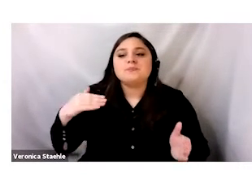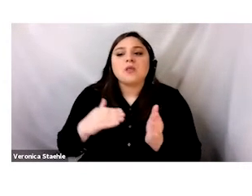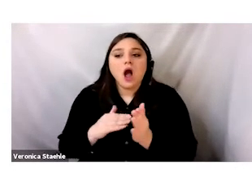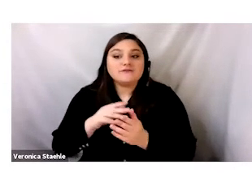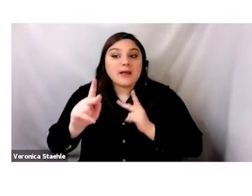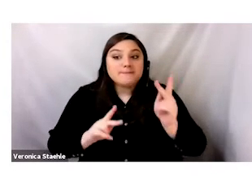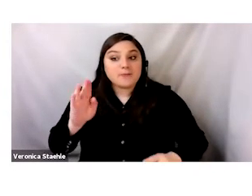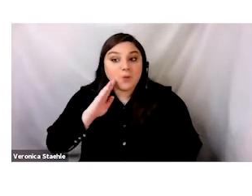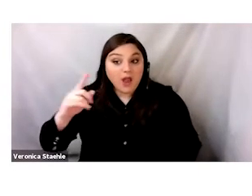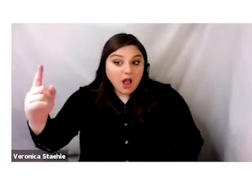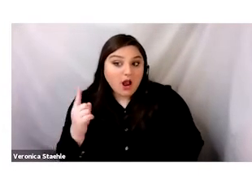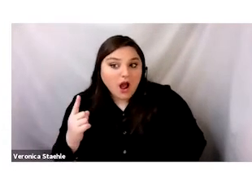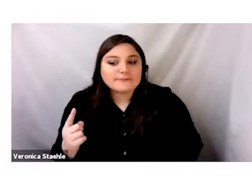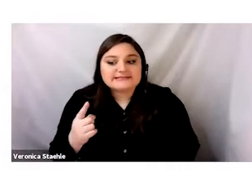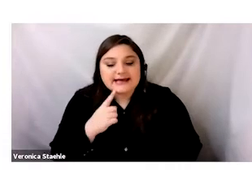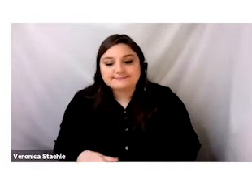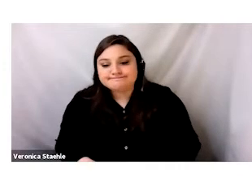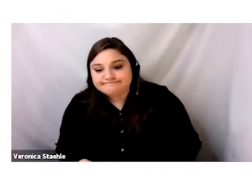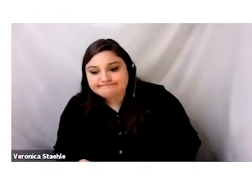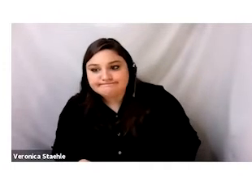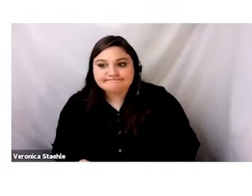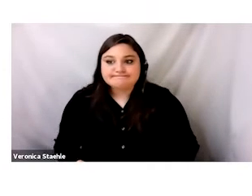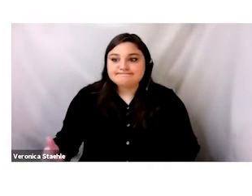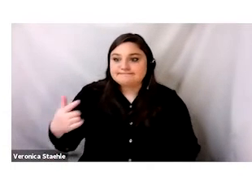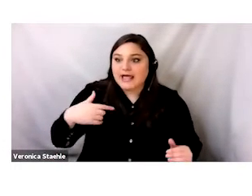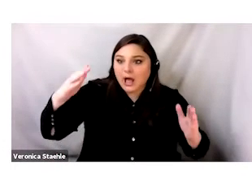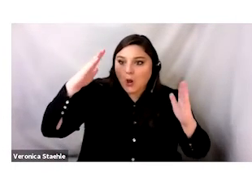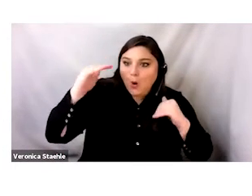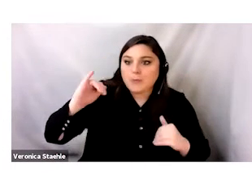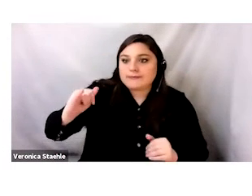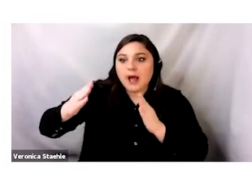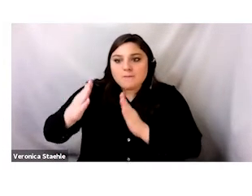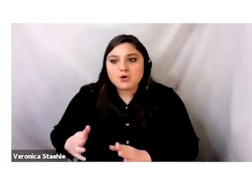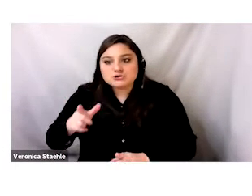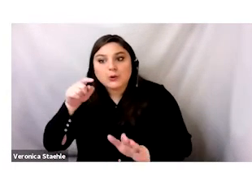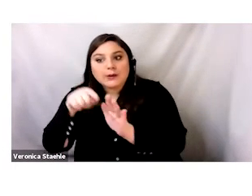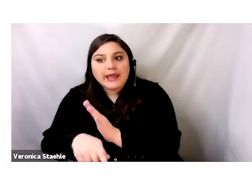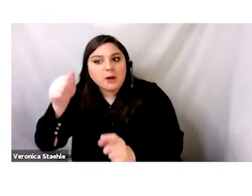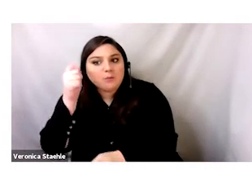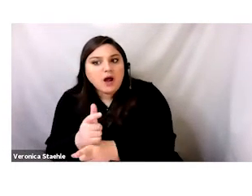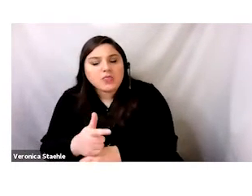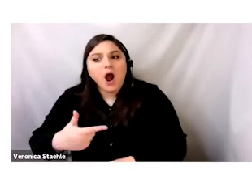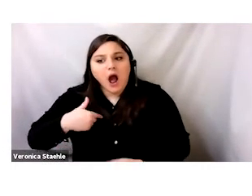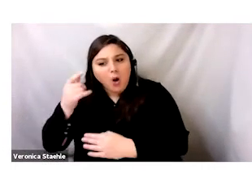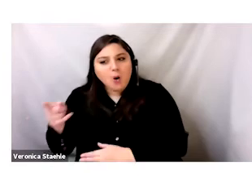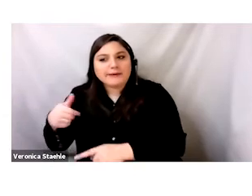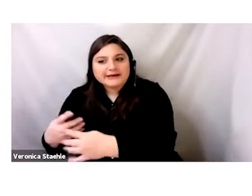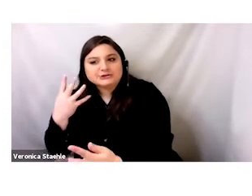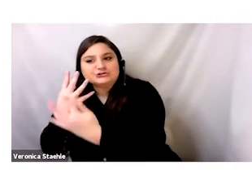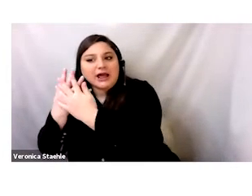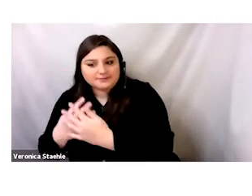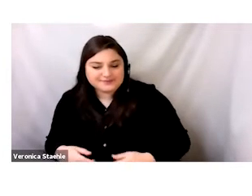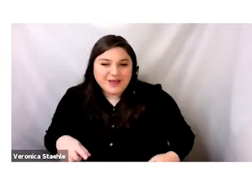well, I hope that person that killed him, they are under the jail, right? What they don't realize are two